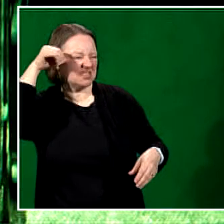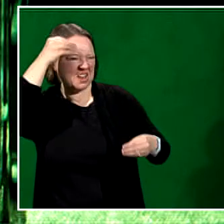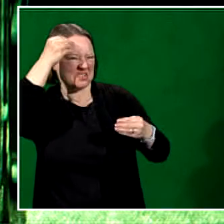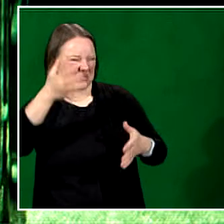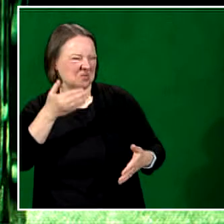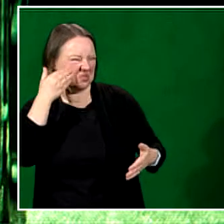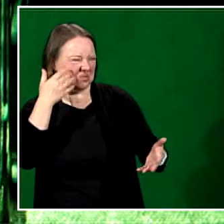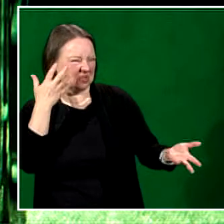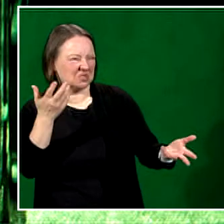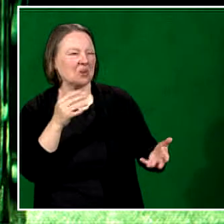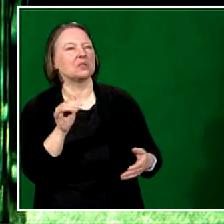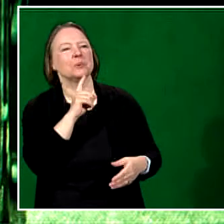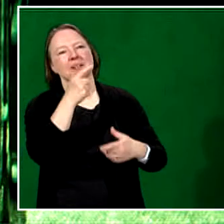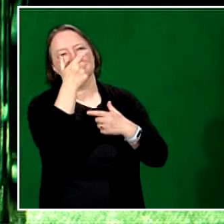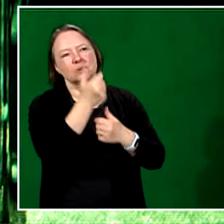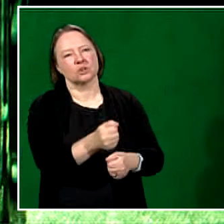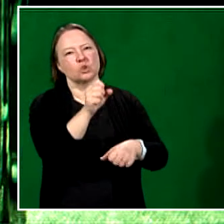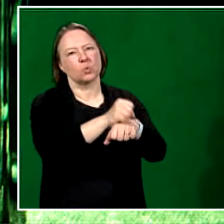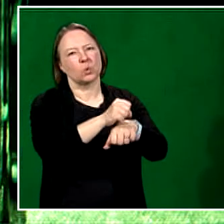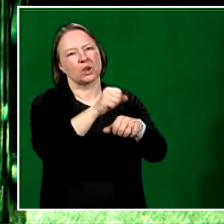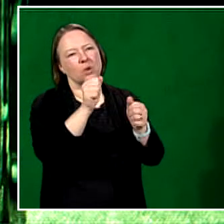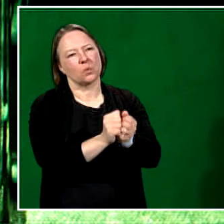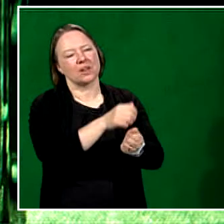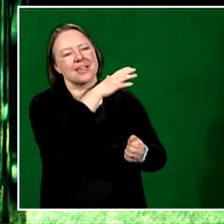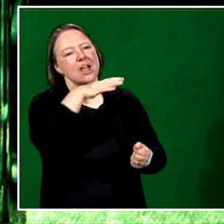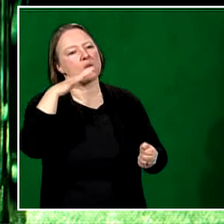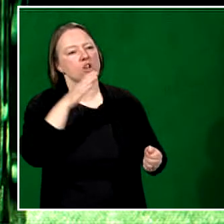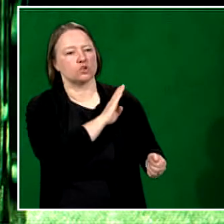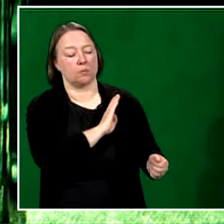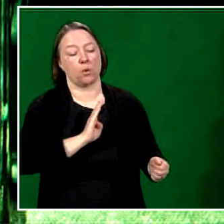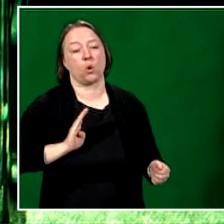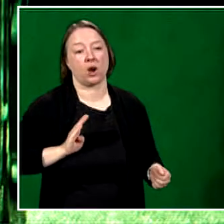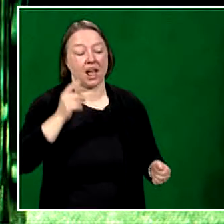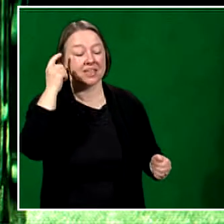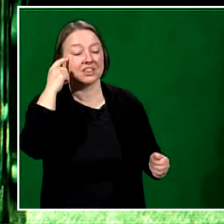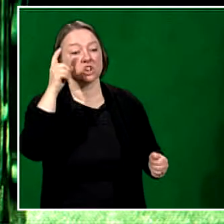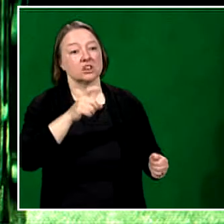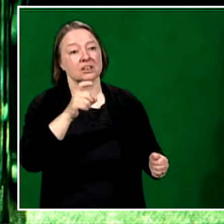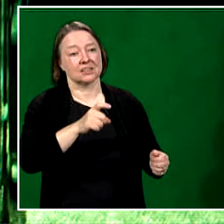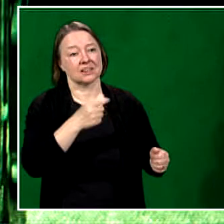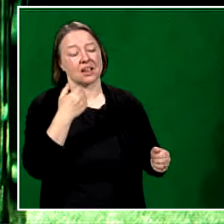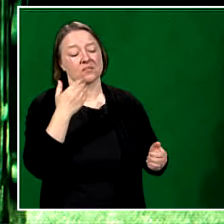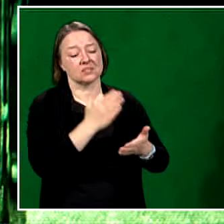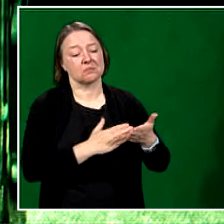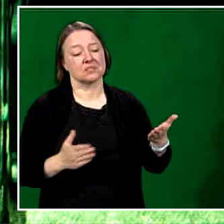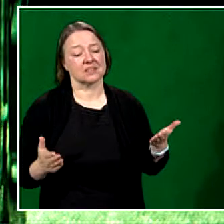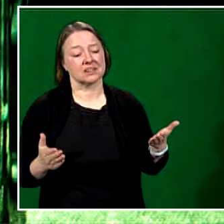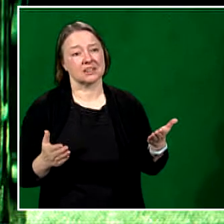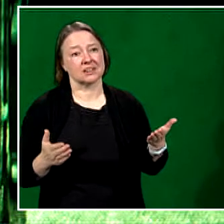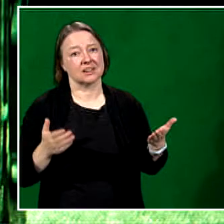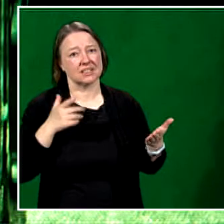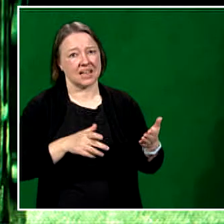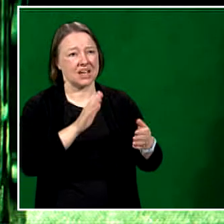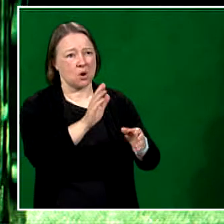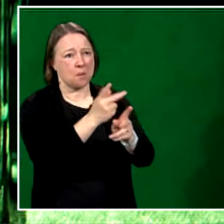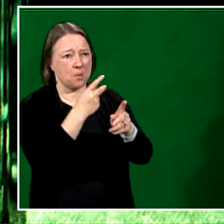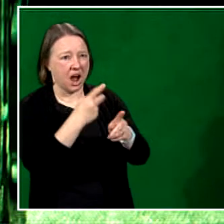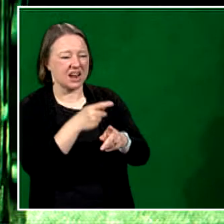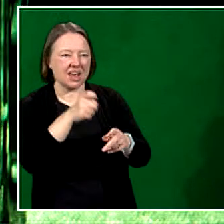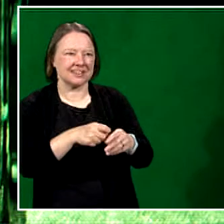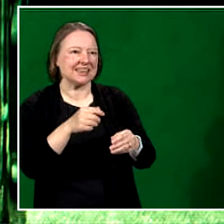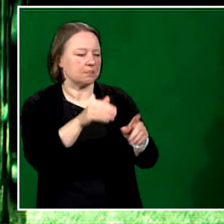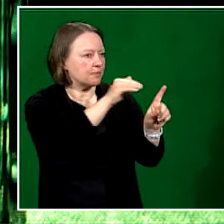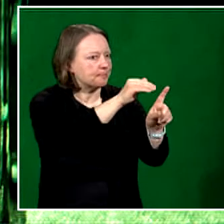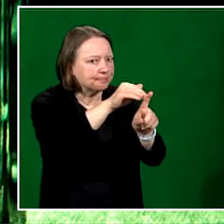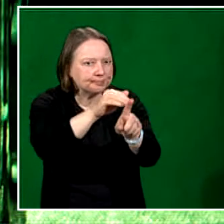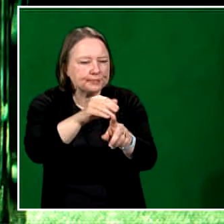phrase. So it's interesting that you're working with the Agricultural Board. I think you need something that keeps the product in people's minds